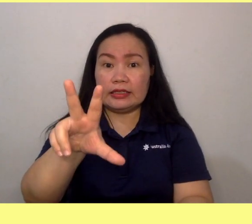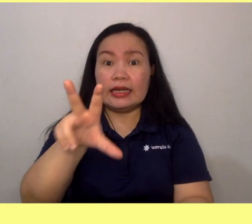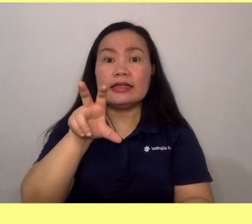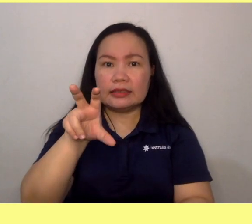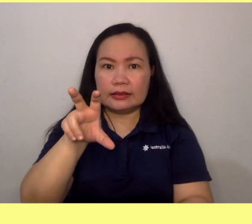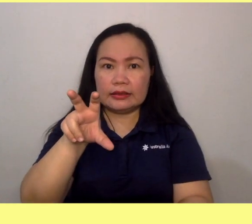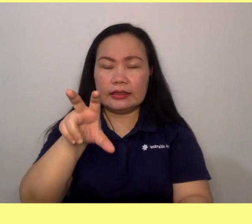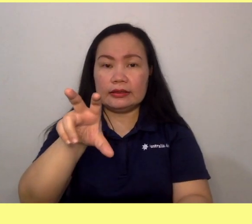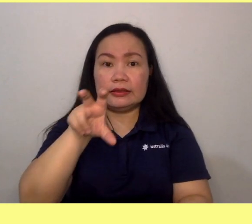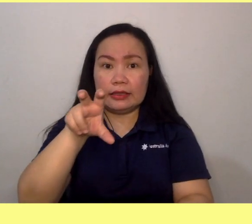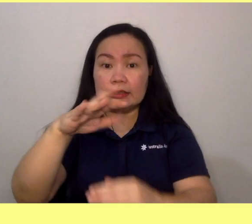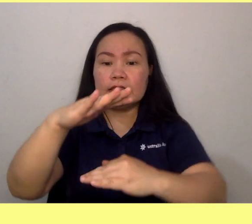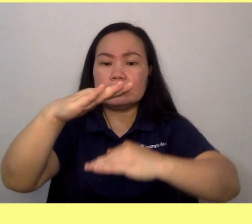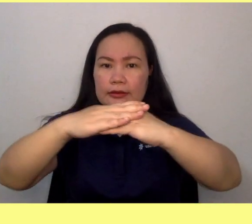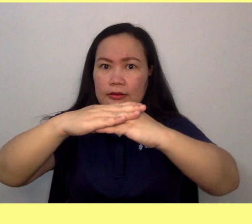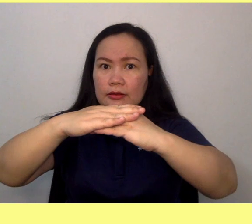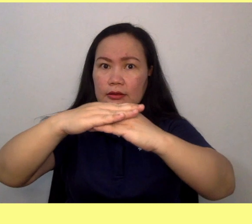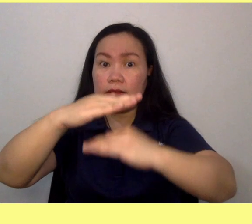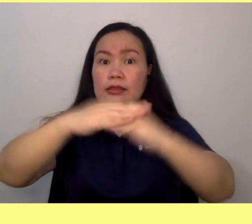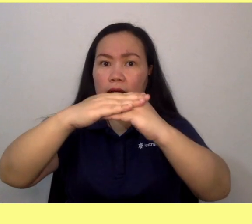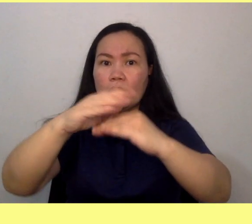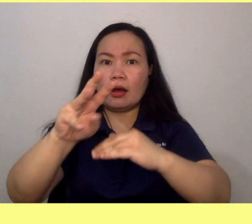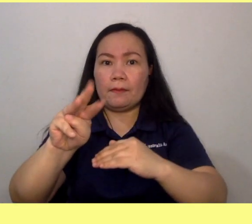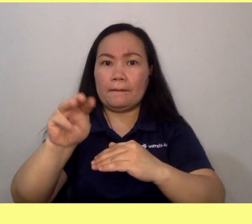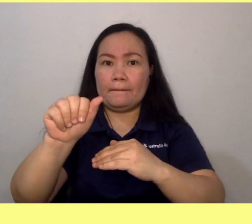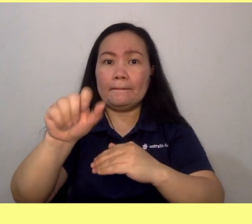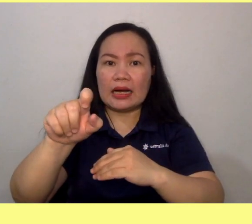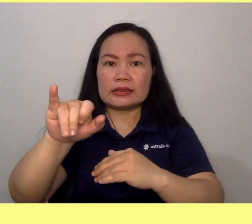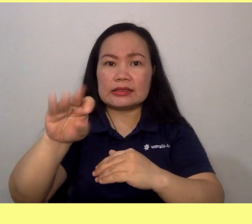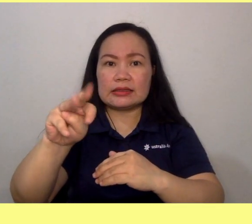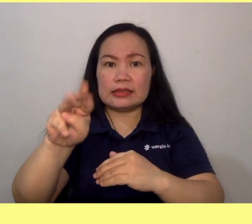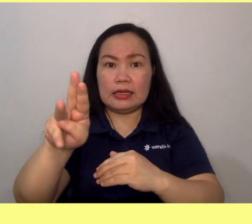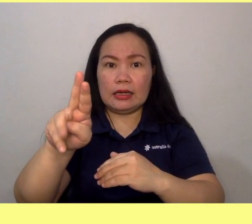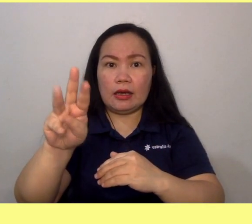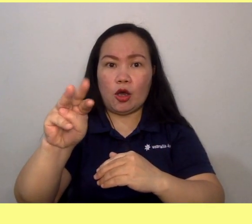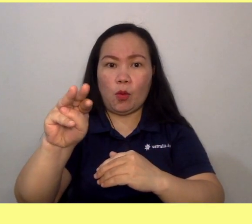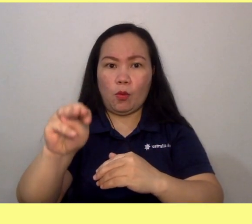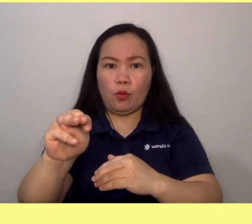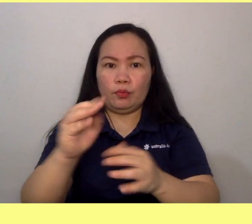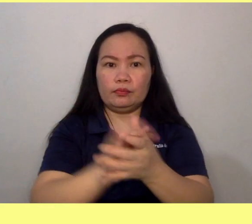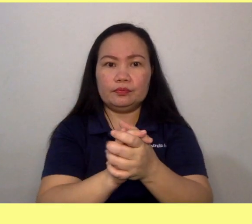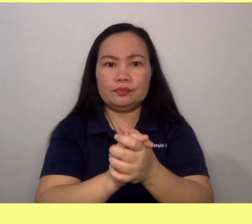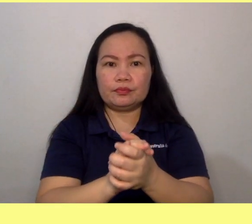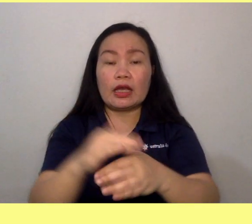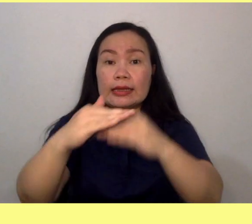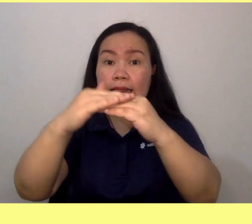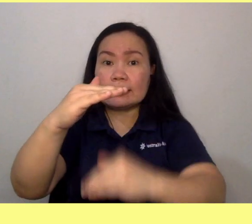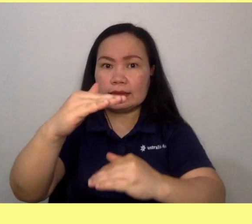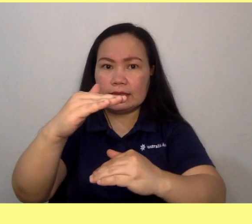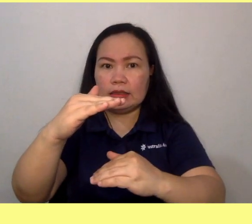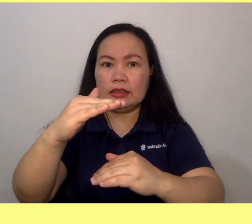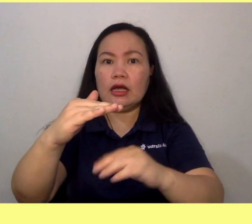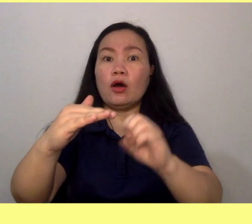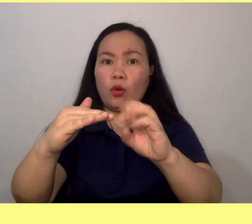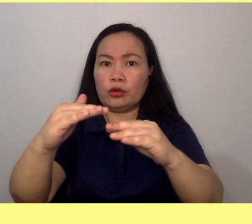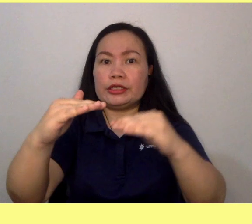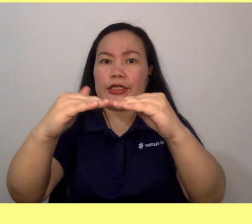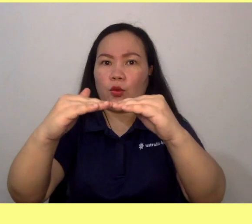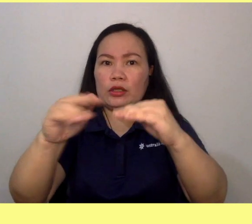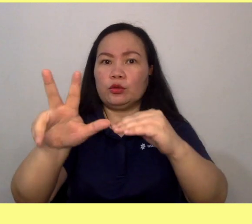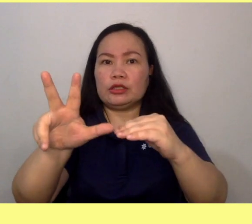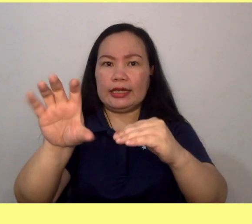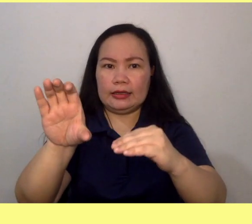budget. Okay? So, that is less than or equal to 300. So, we can now form our